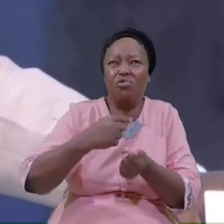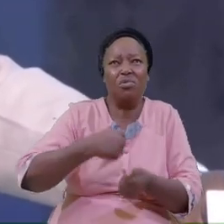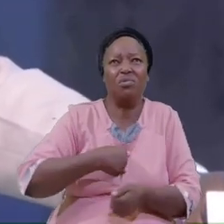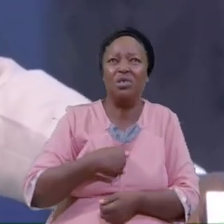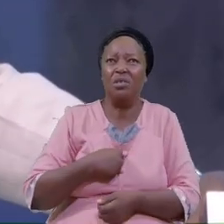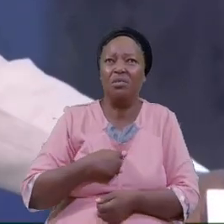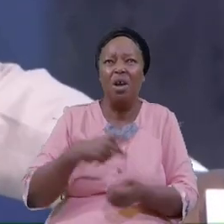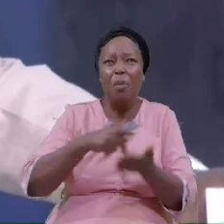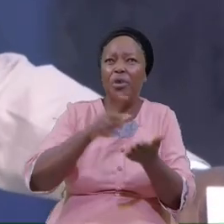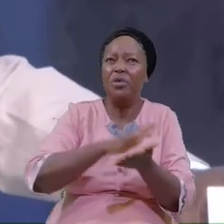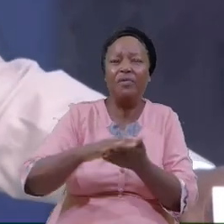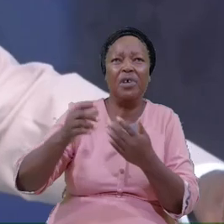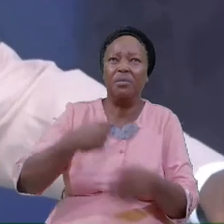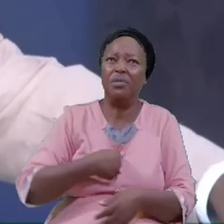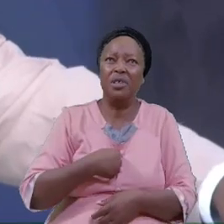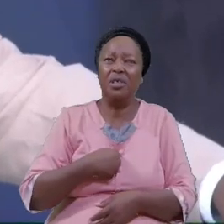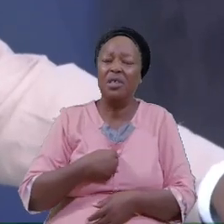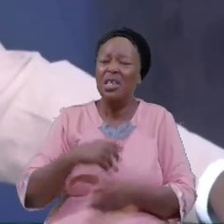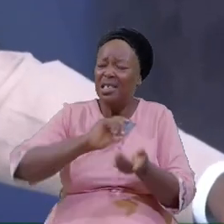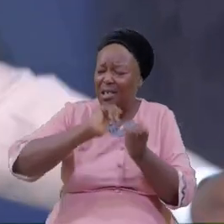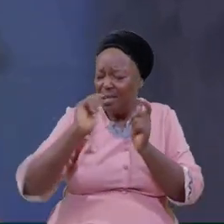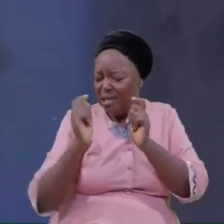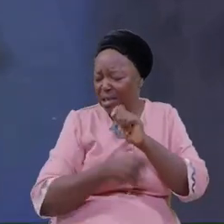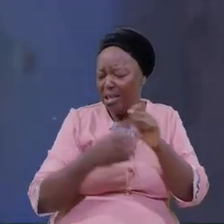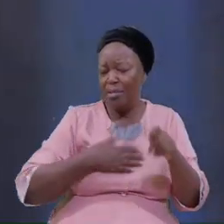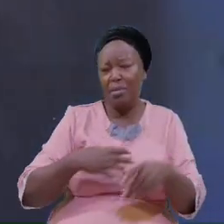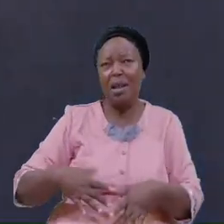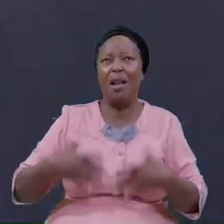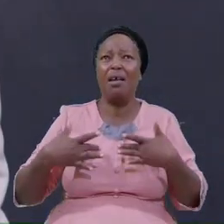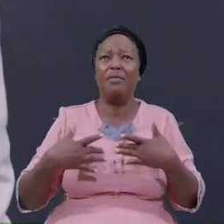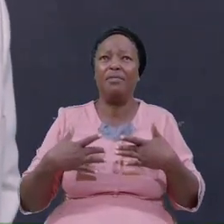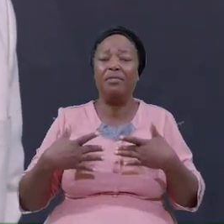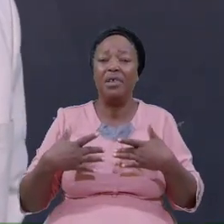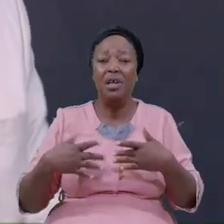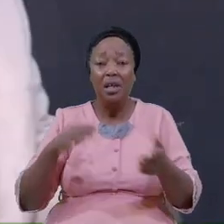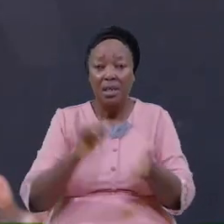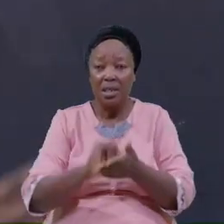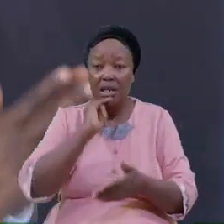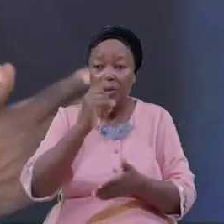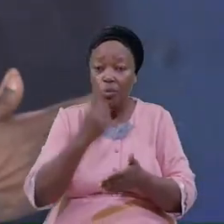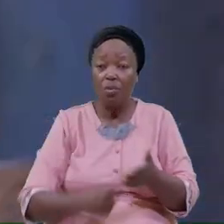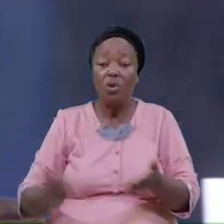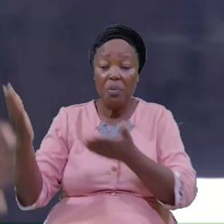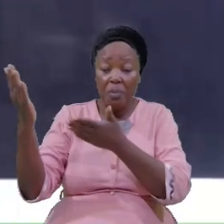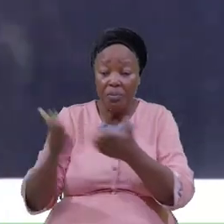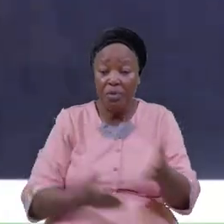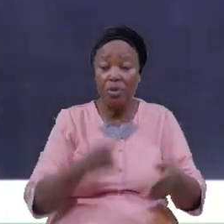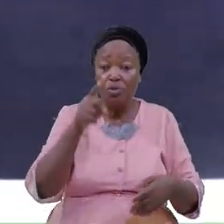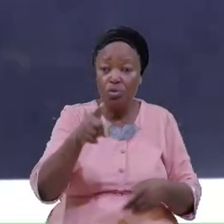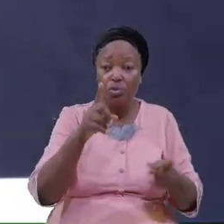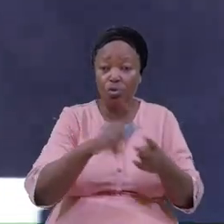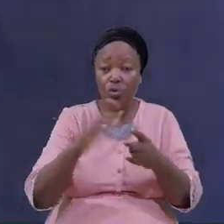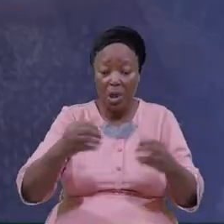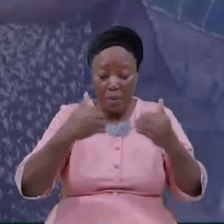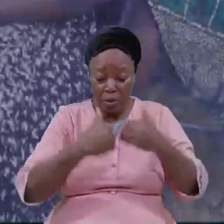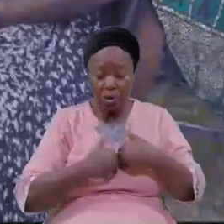Purify me. Change my life. Change ma vie. That's what brings you to the possession of a